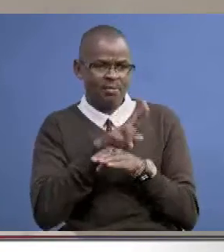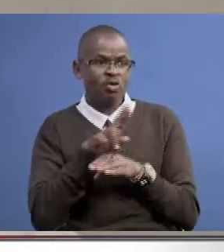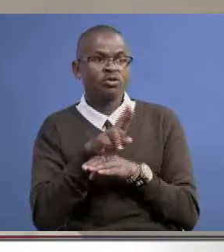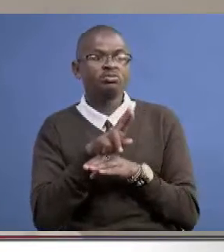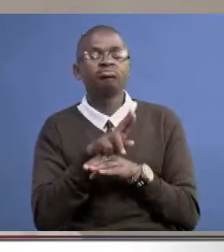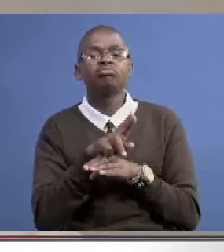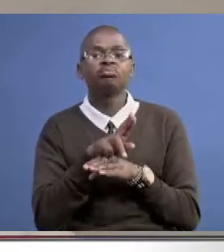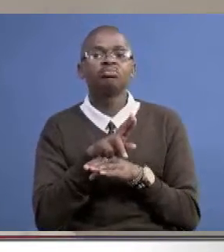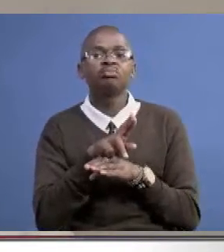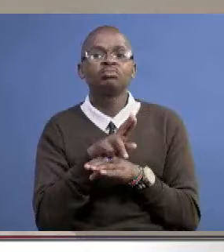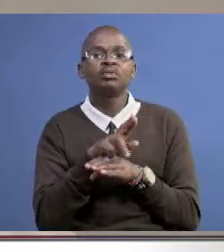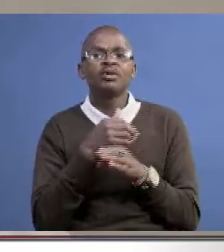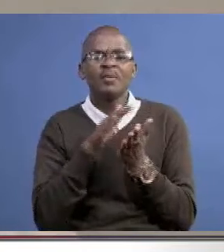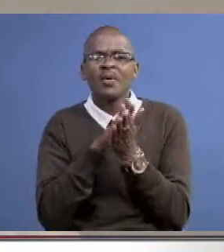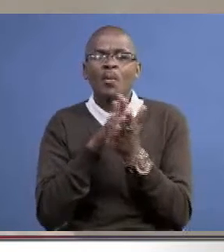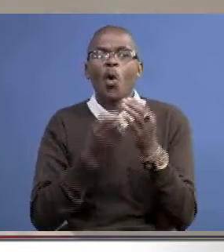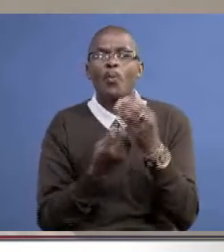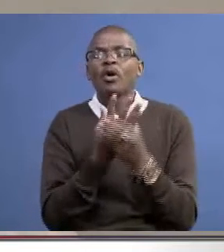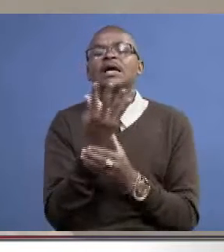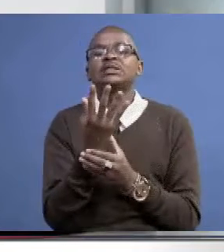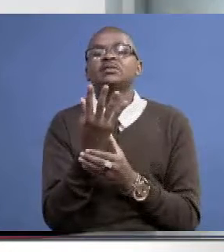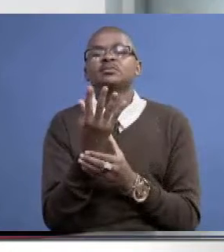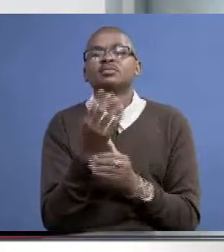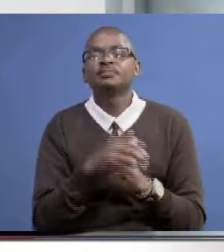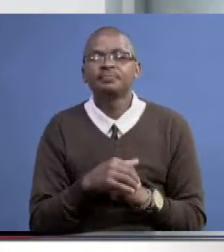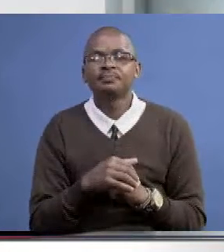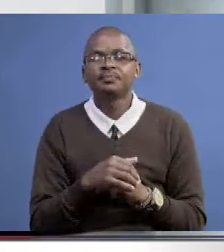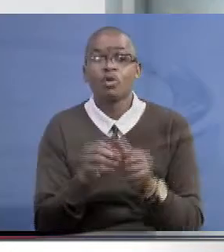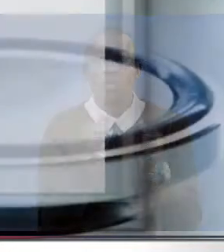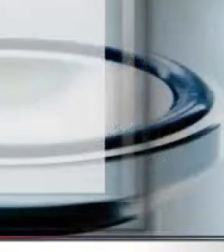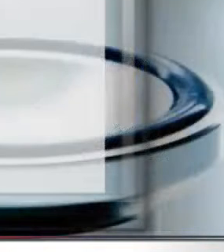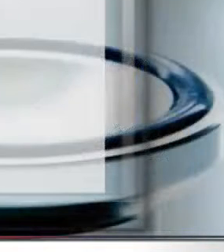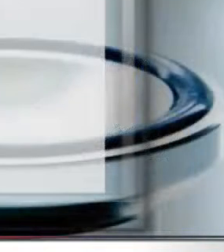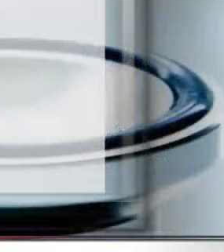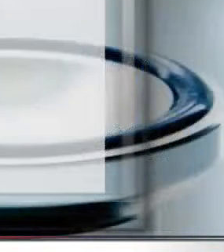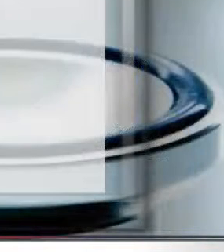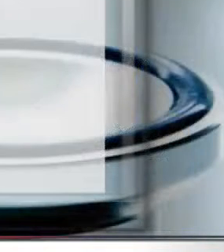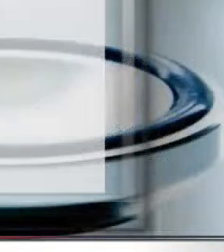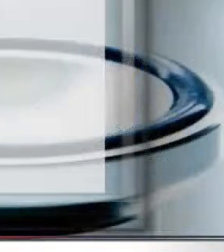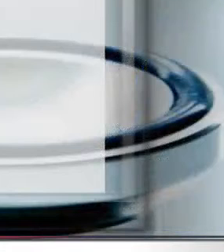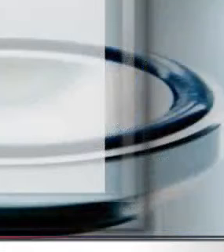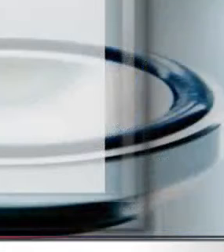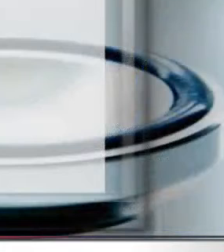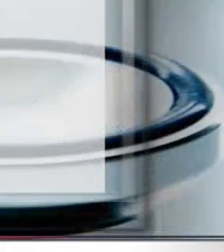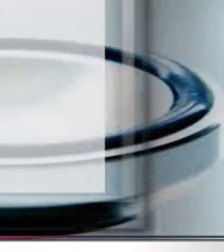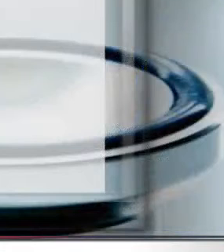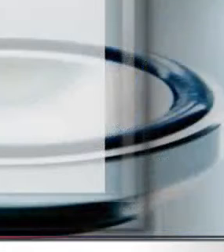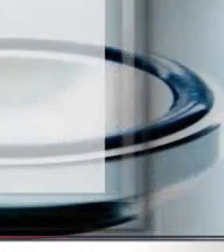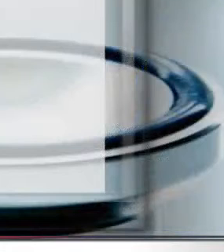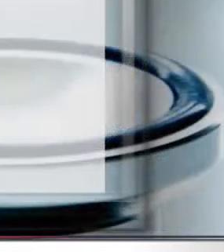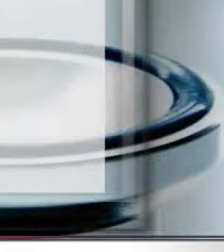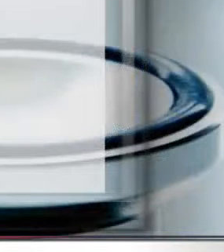okay? They could actually be more productive. With Kenya's doctor-to-patient ratio standing at 1 to